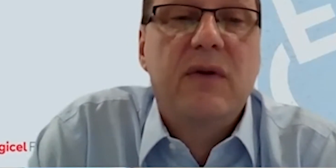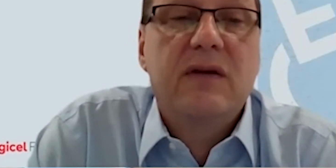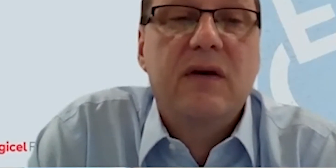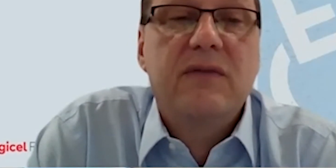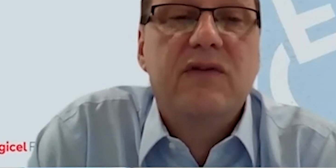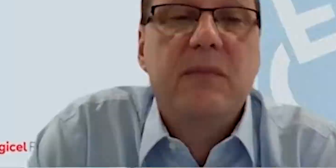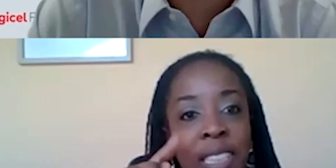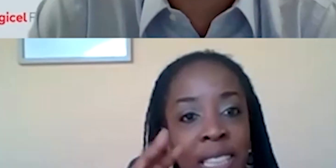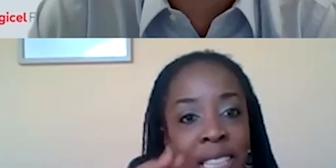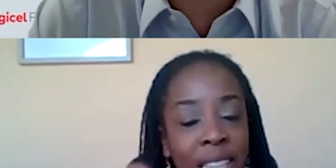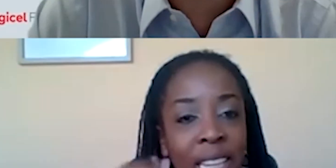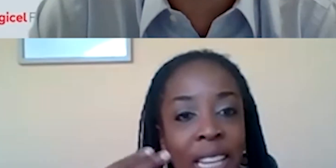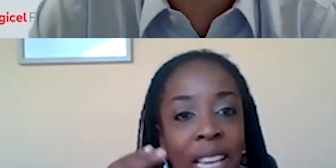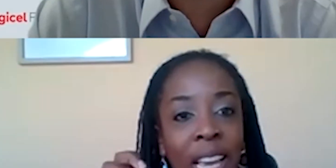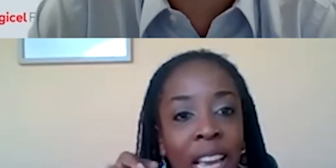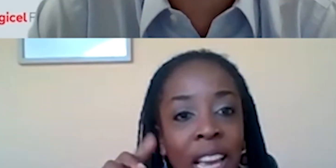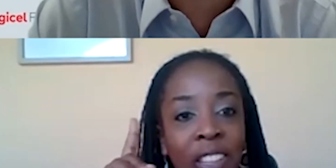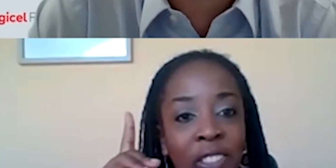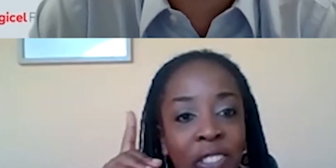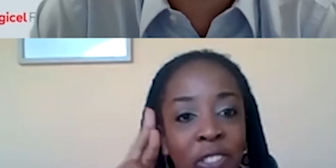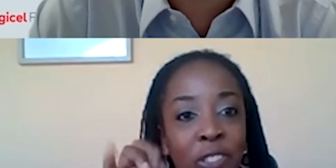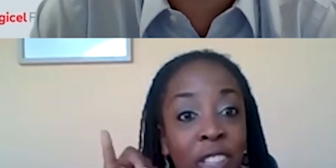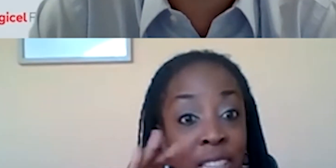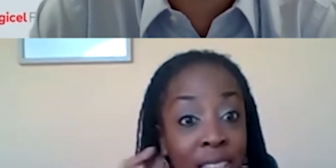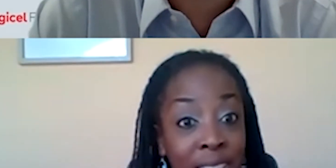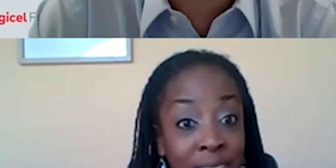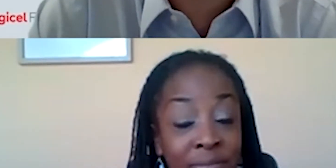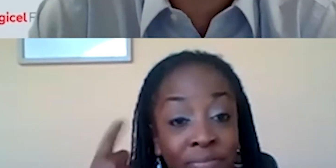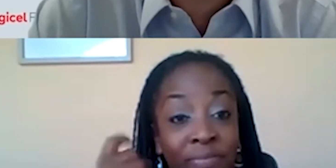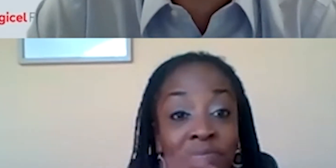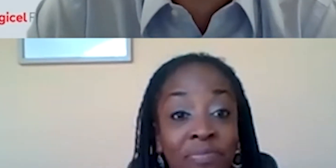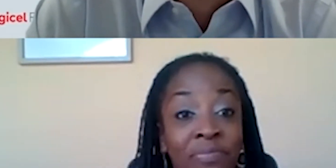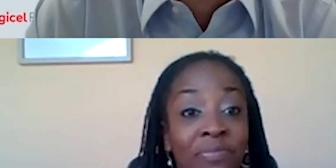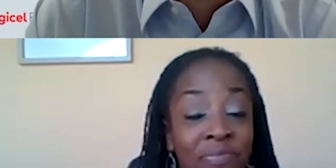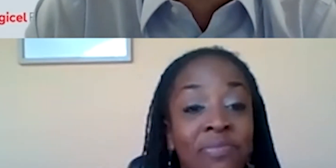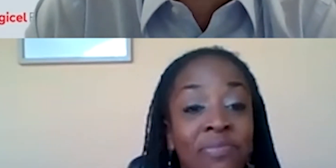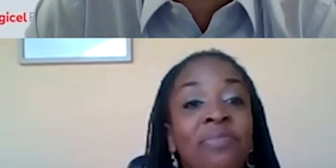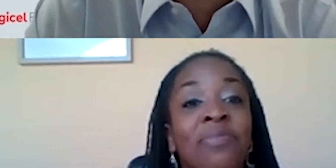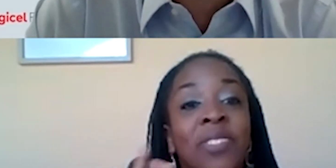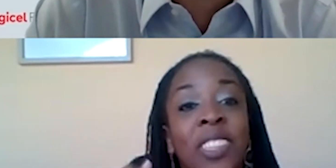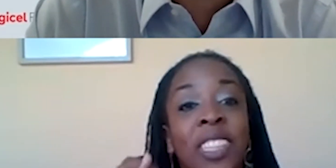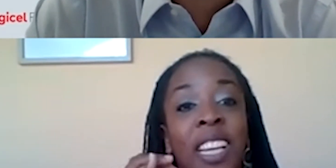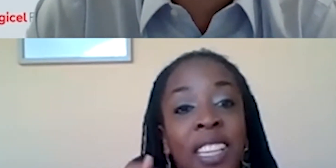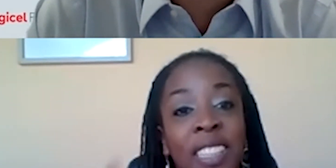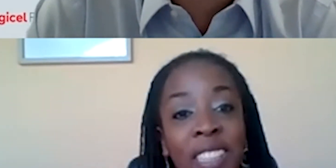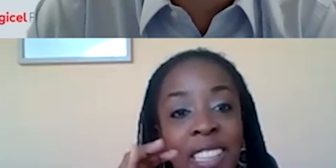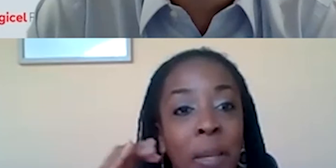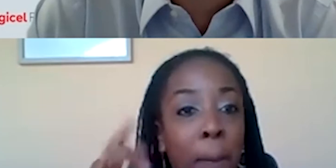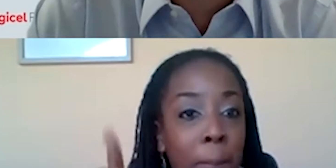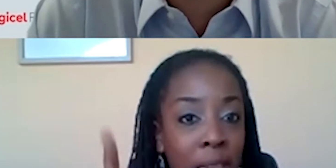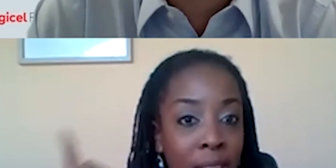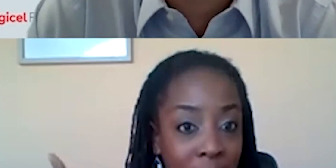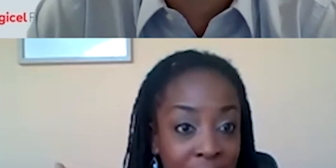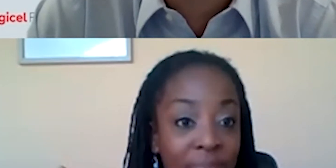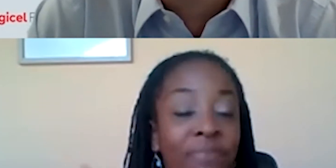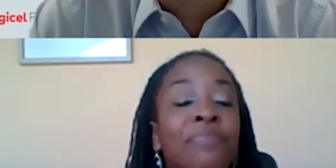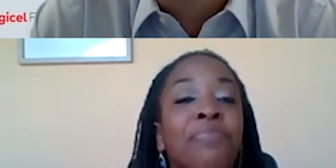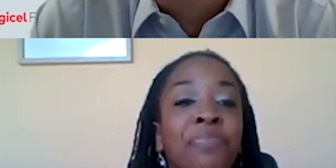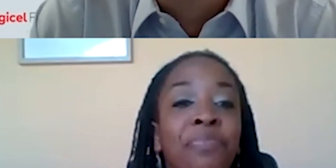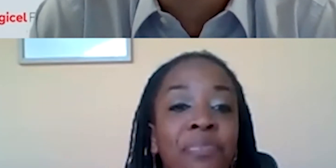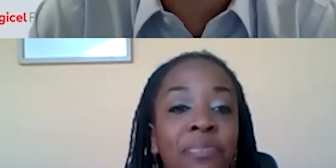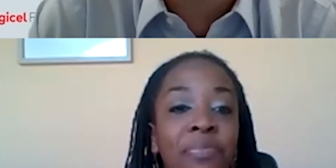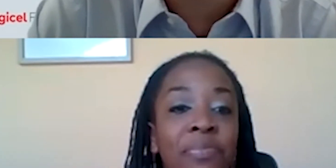Executive Director of the Jamaican Council for Persons with Disabilities, the JCPD, and she's